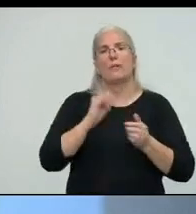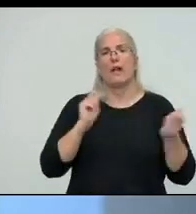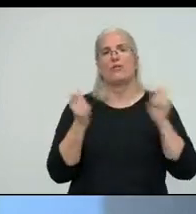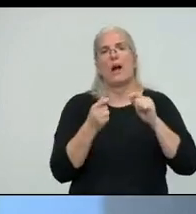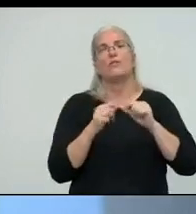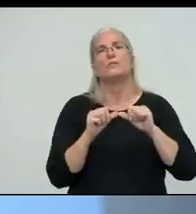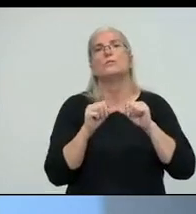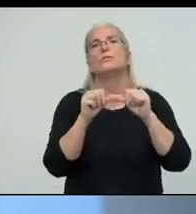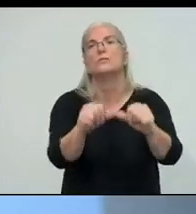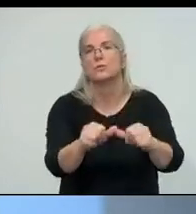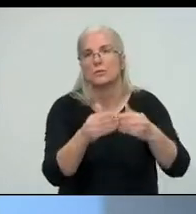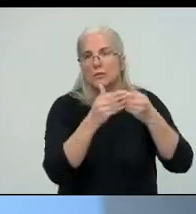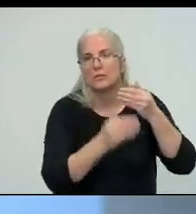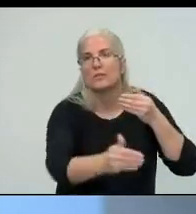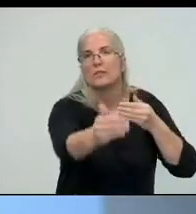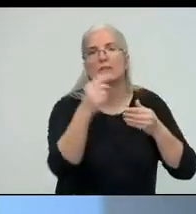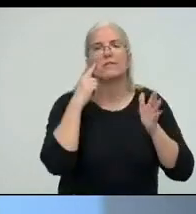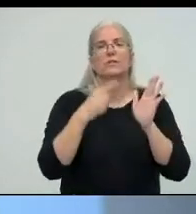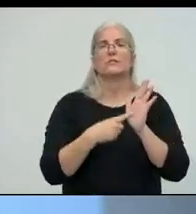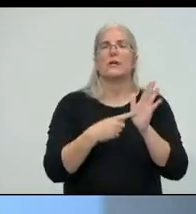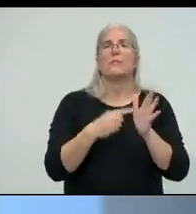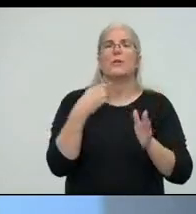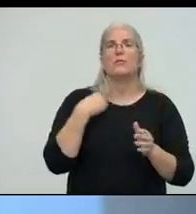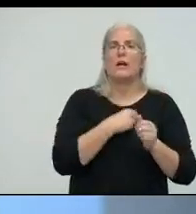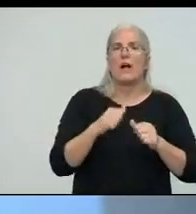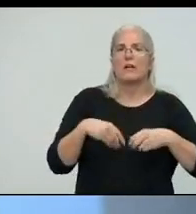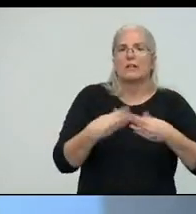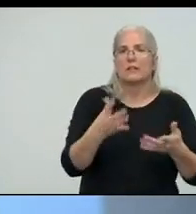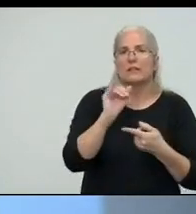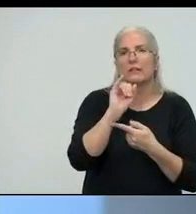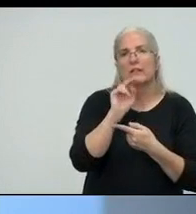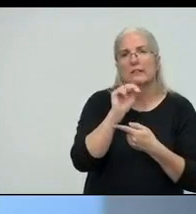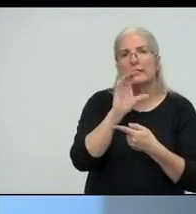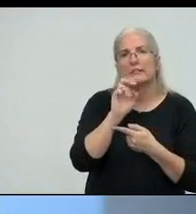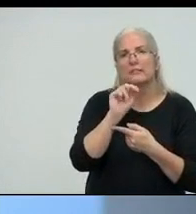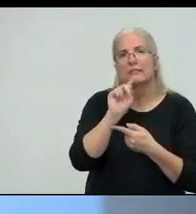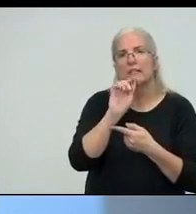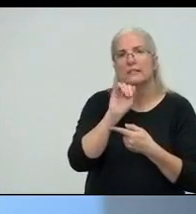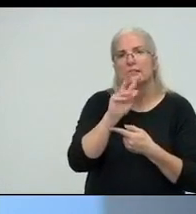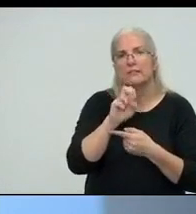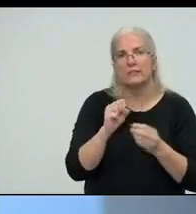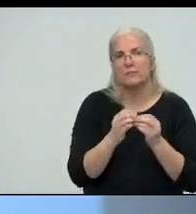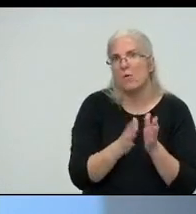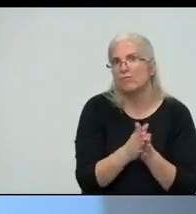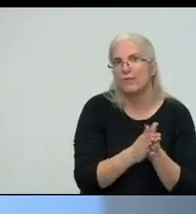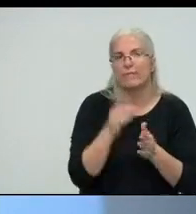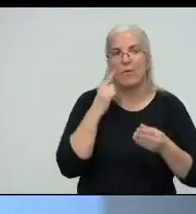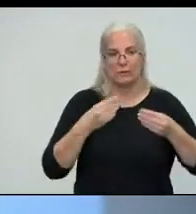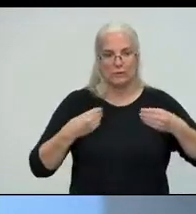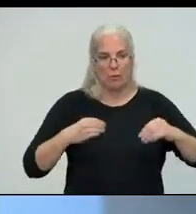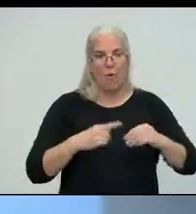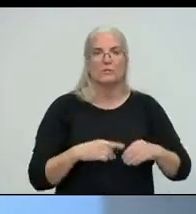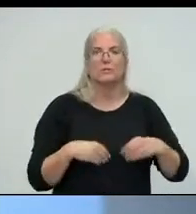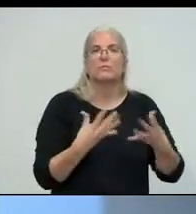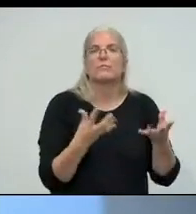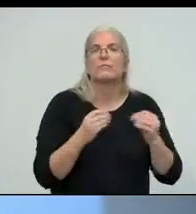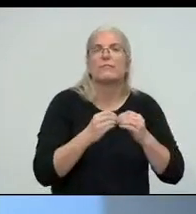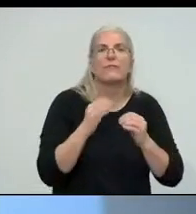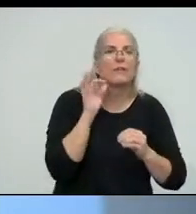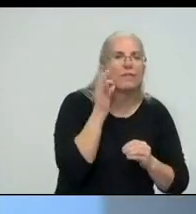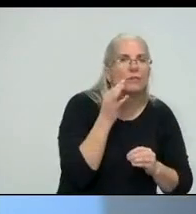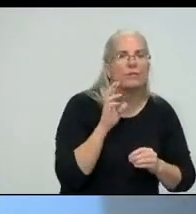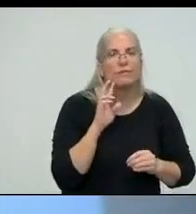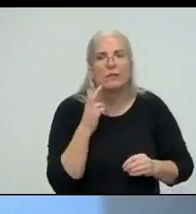incentives for corner stores to provide more fresh fruits and vegetables, things like the Double Up Food Bucks program